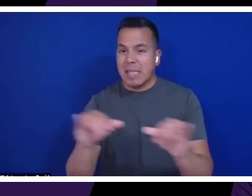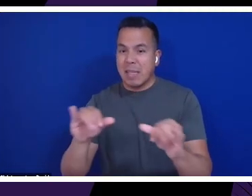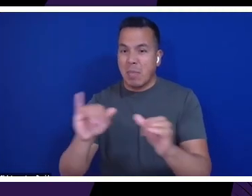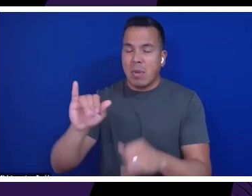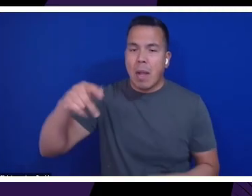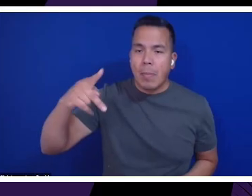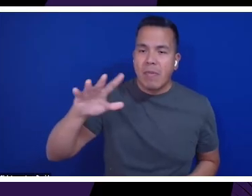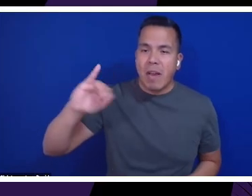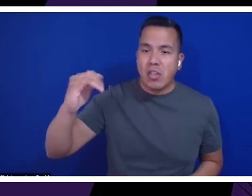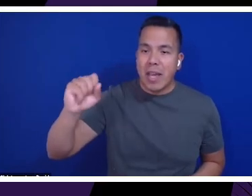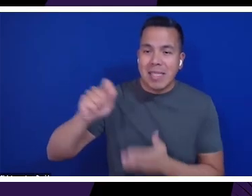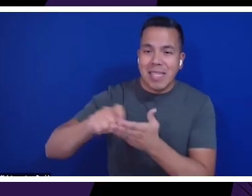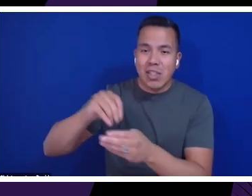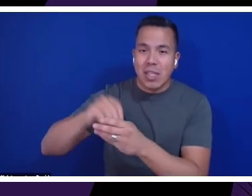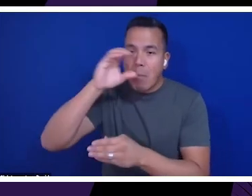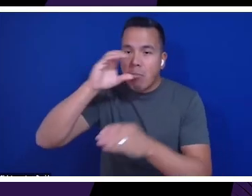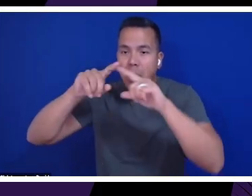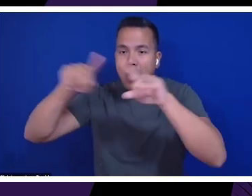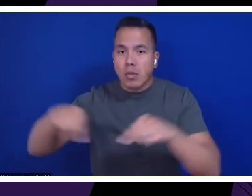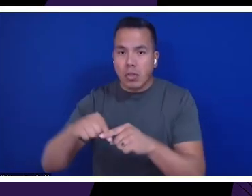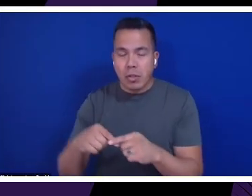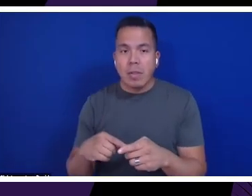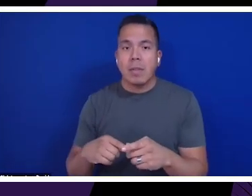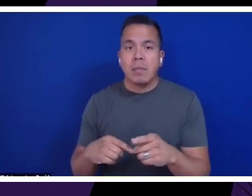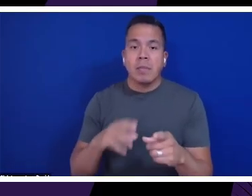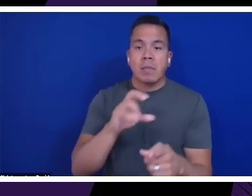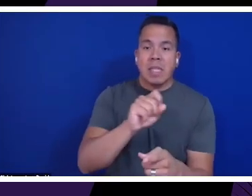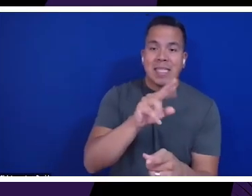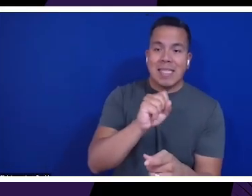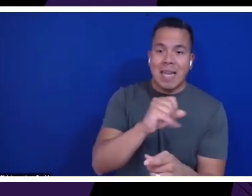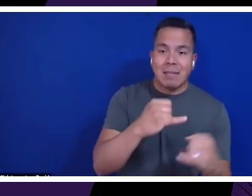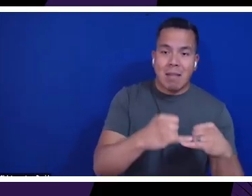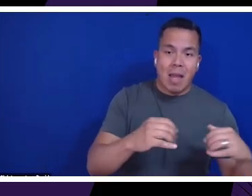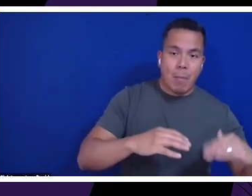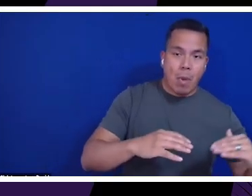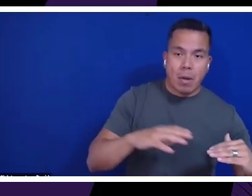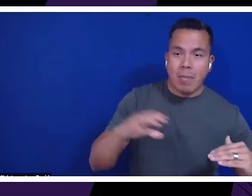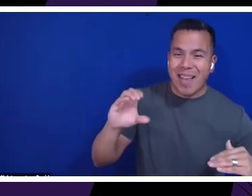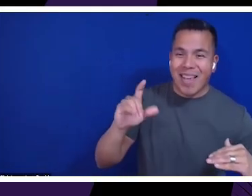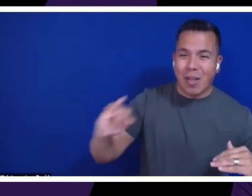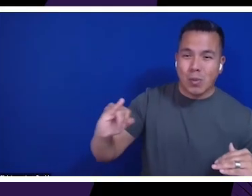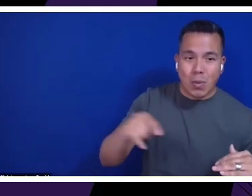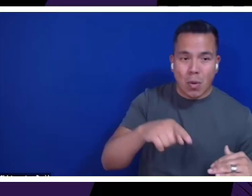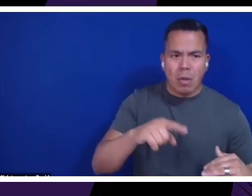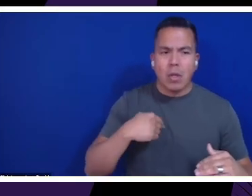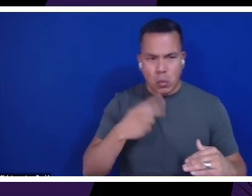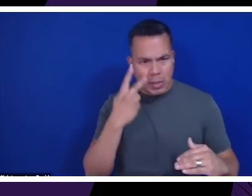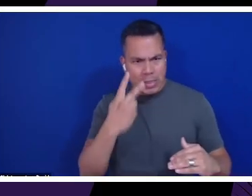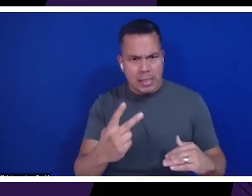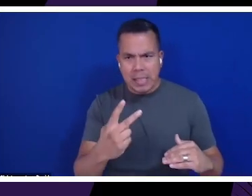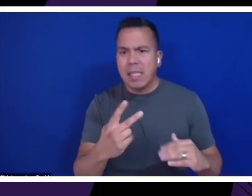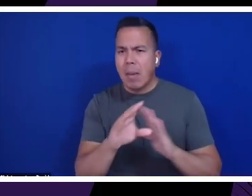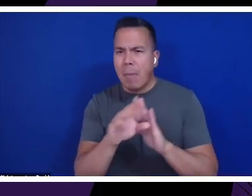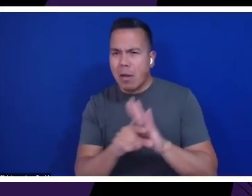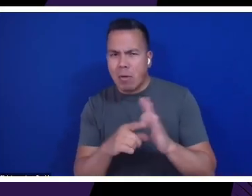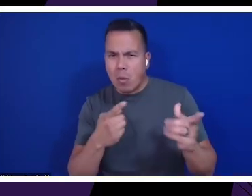browser. And again, the status line and the console down there at the bottom of the editor window give you a little glimpse of what is going on